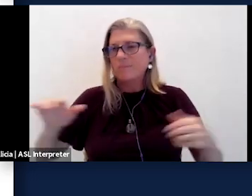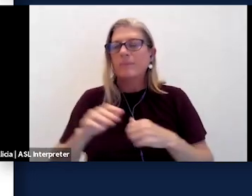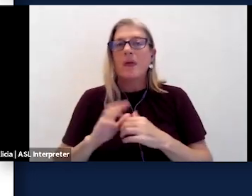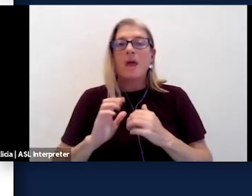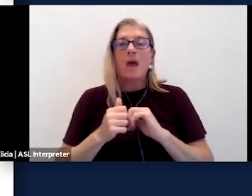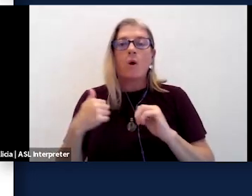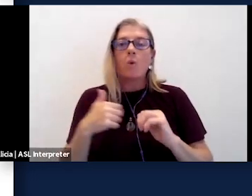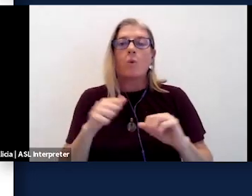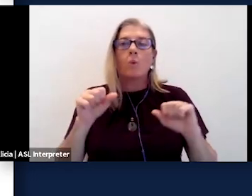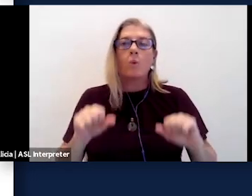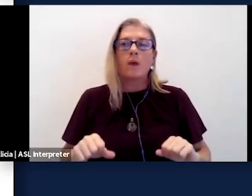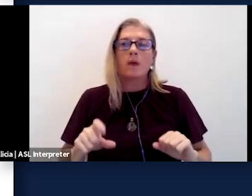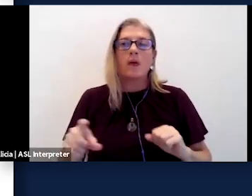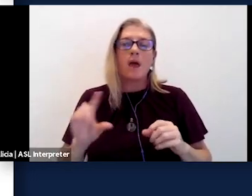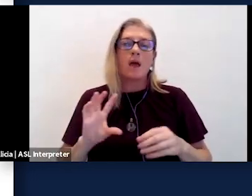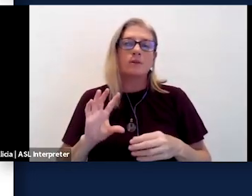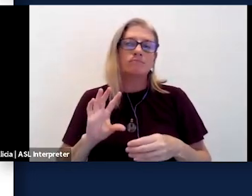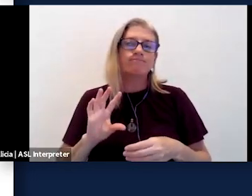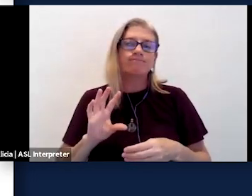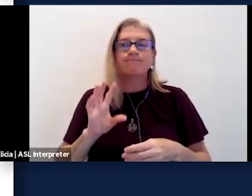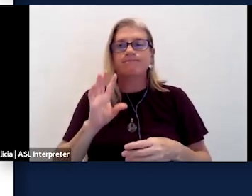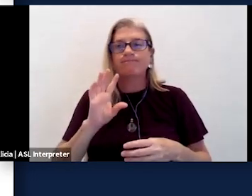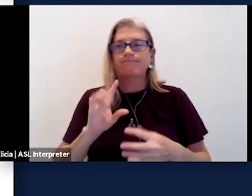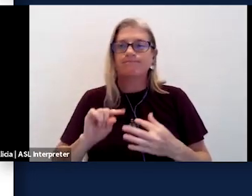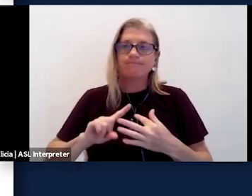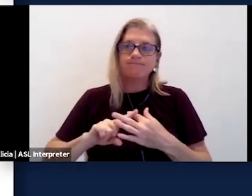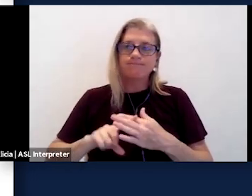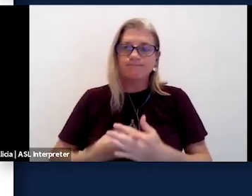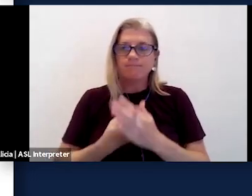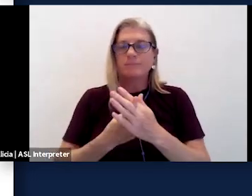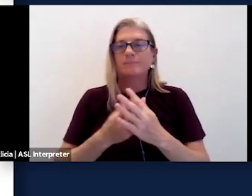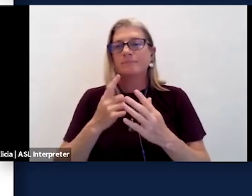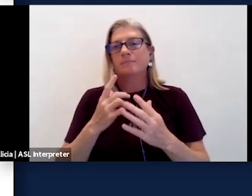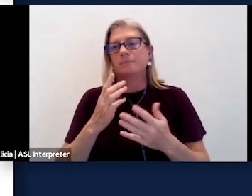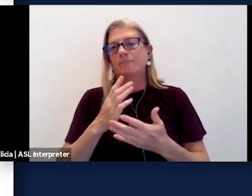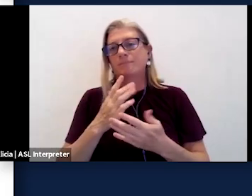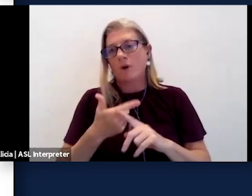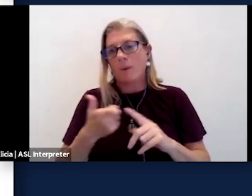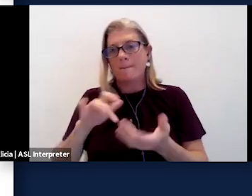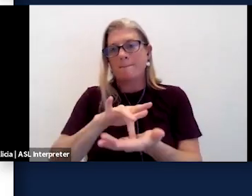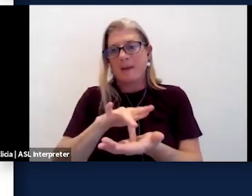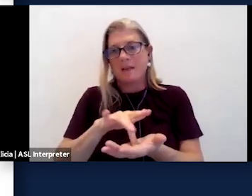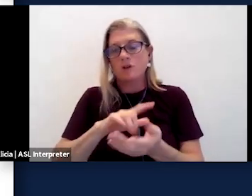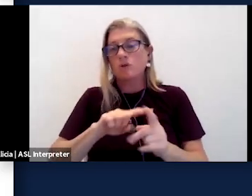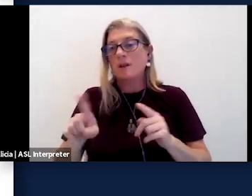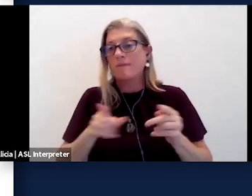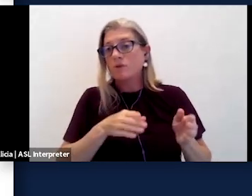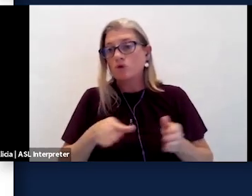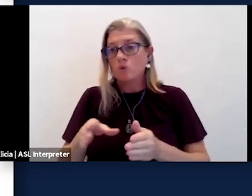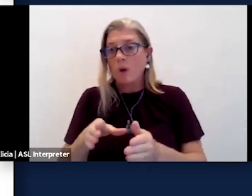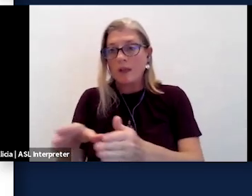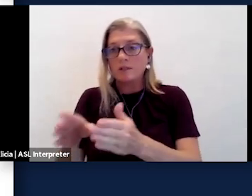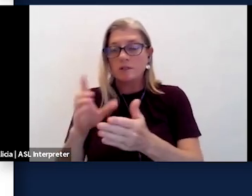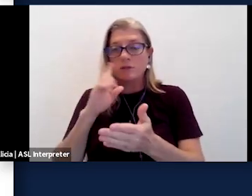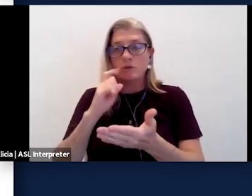can implement management based on indications, and how we can use various strategies to